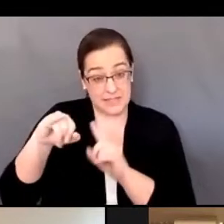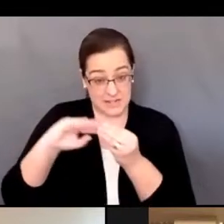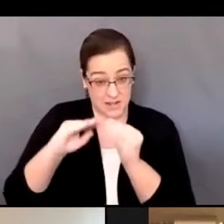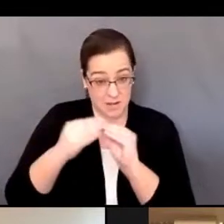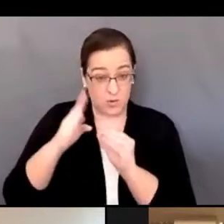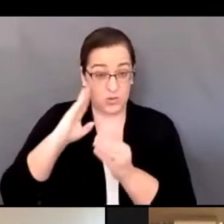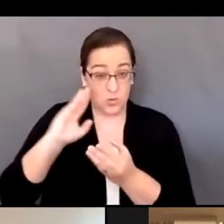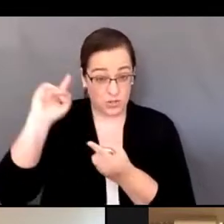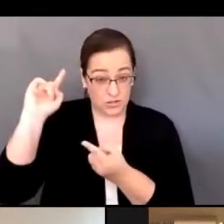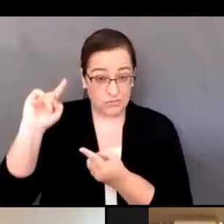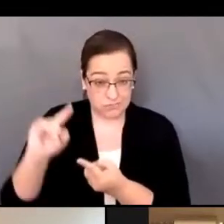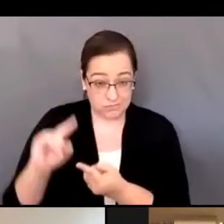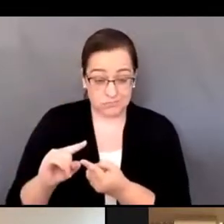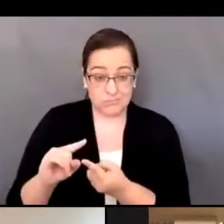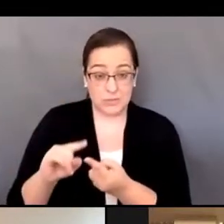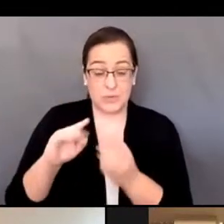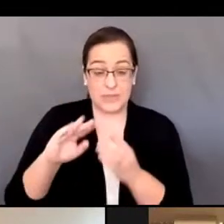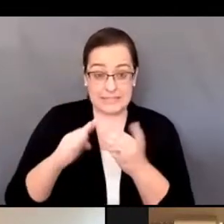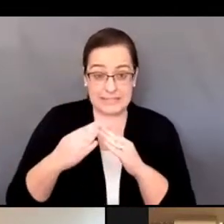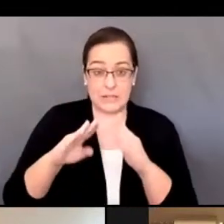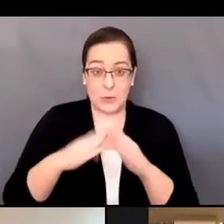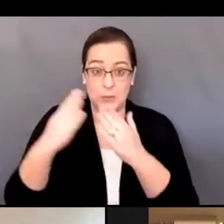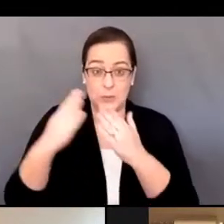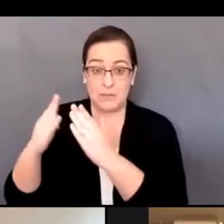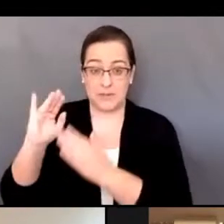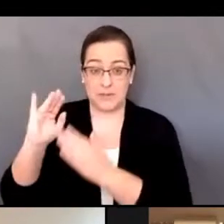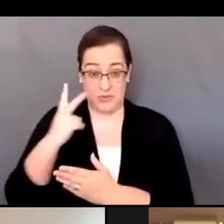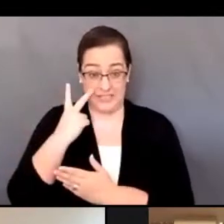go down with the city reopening?